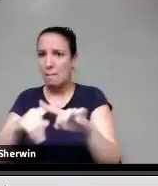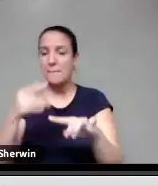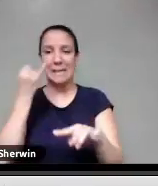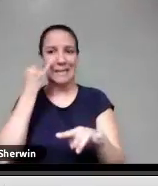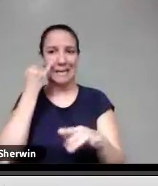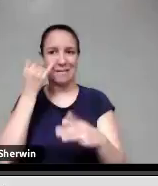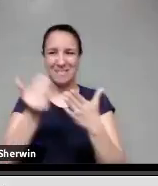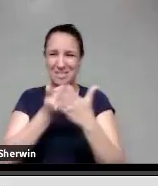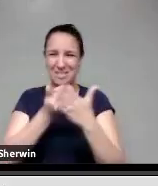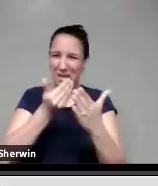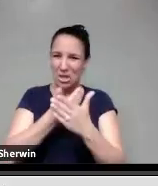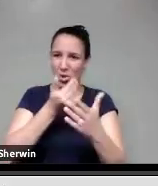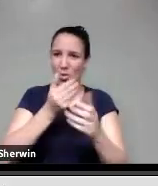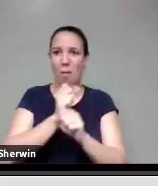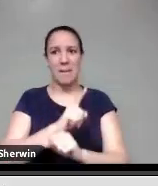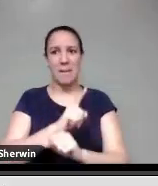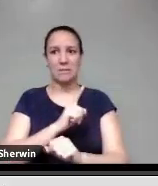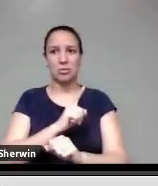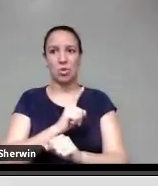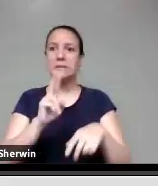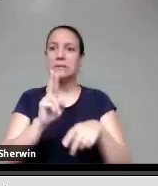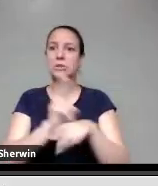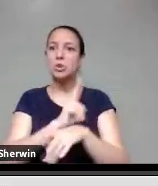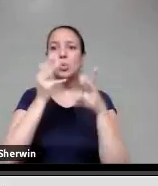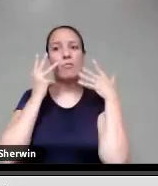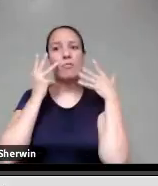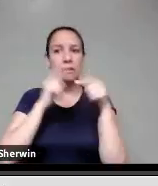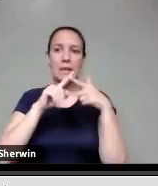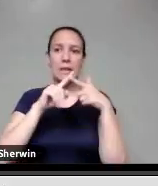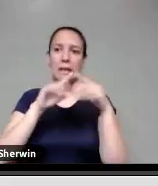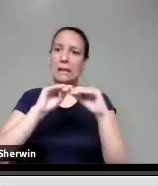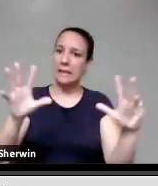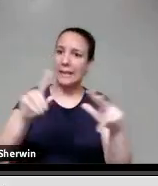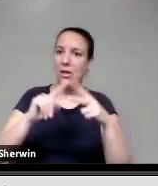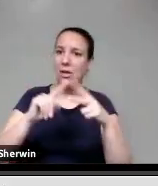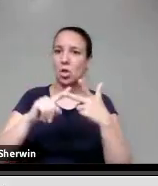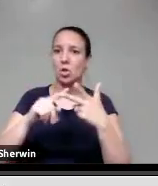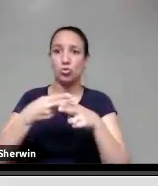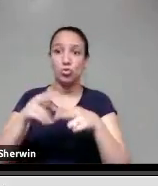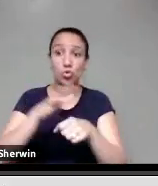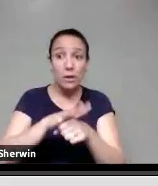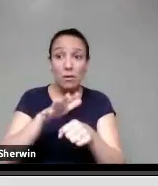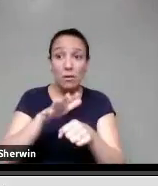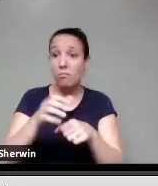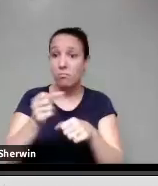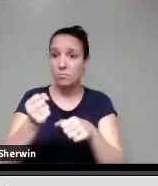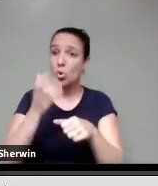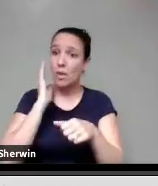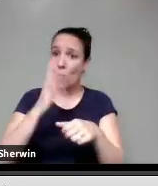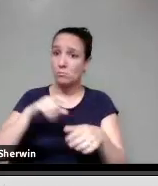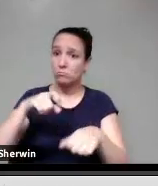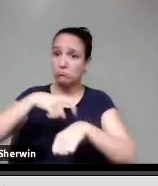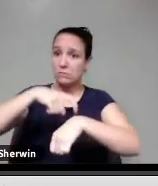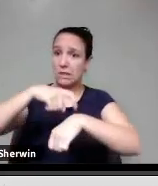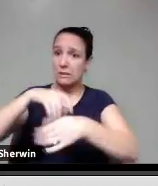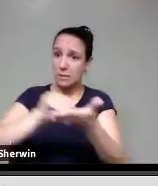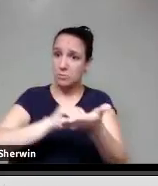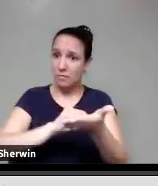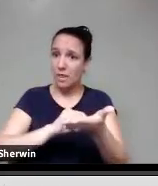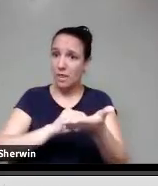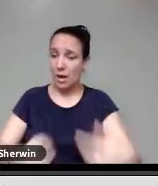user-friendly, short enough, clear enough that you will get the information you need and they won't feel put upon, because you don't want